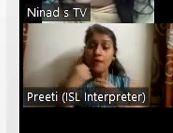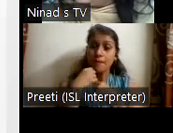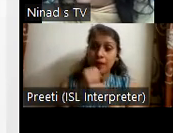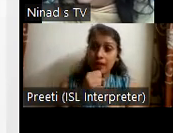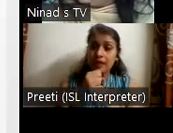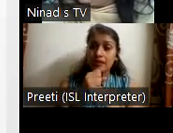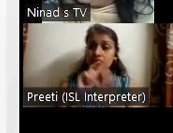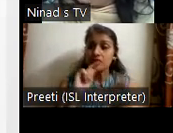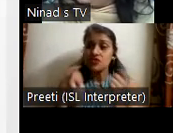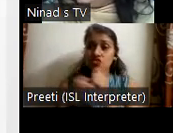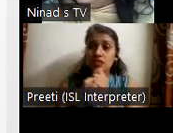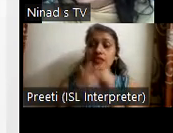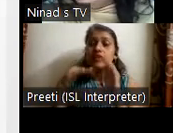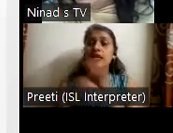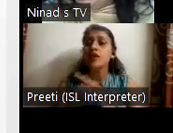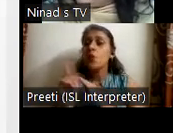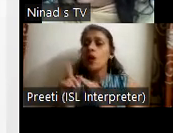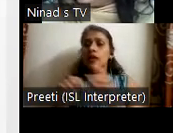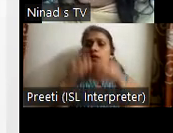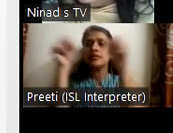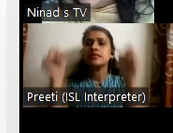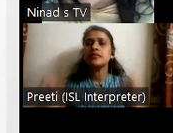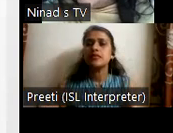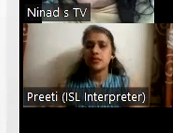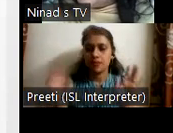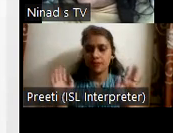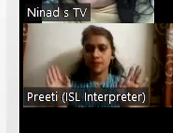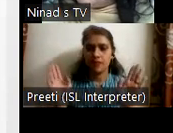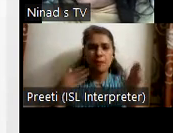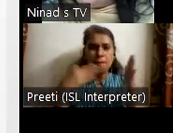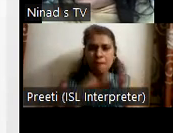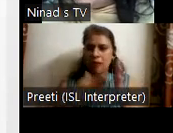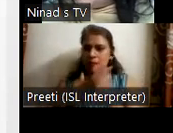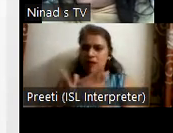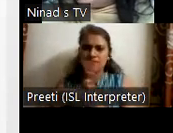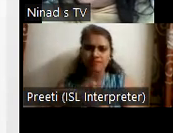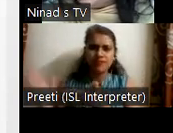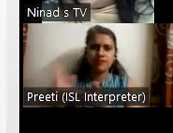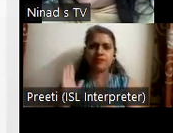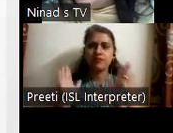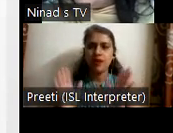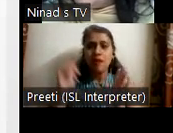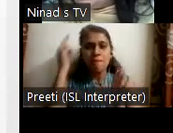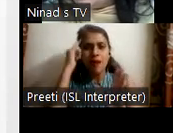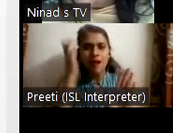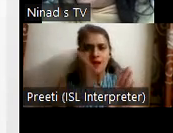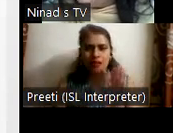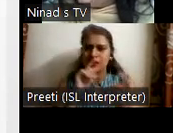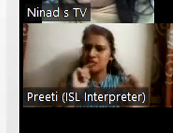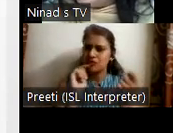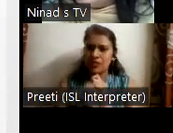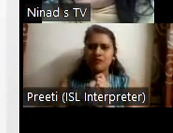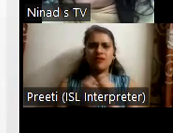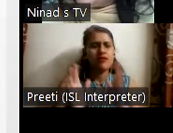the system in order to break all kind of barriers around the mindset of people and tell them square is